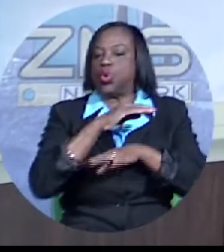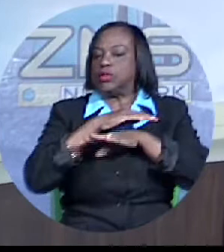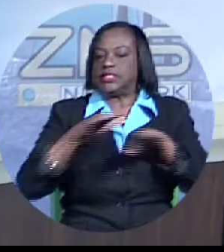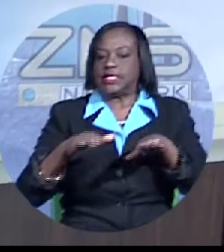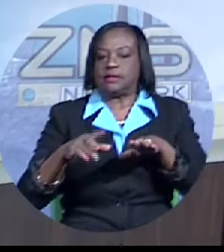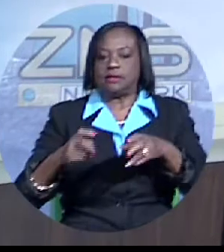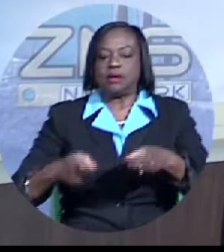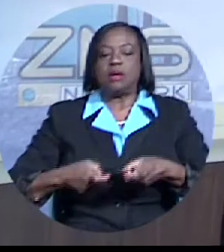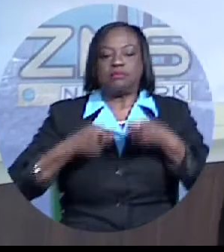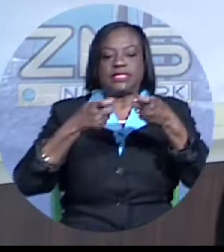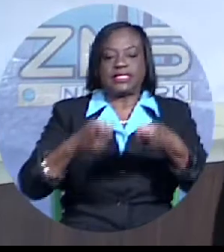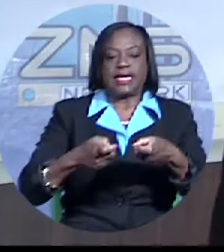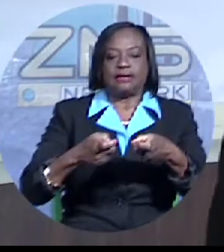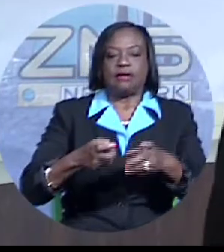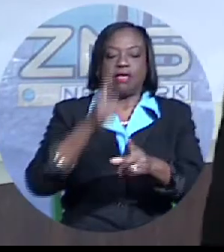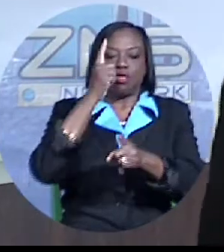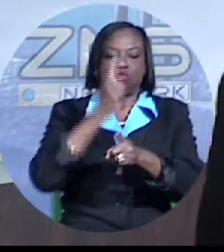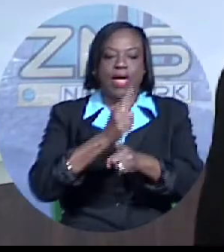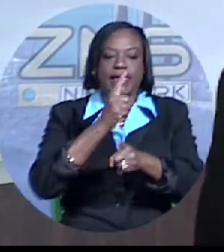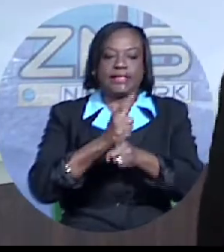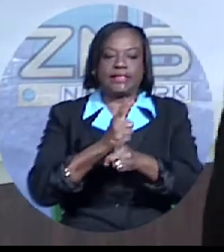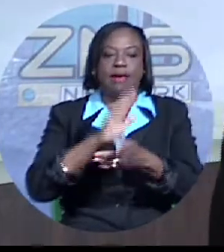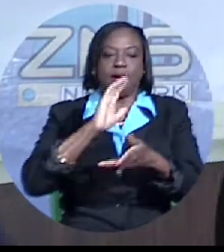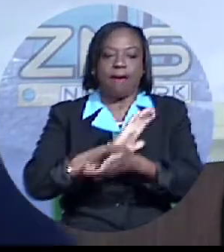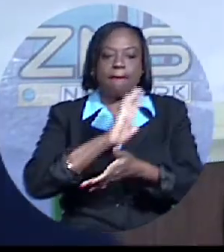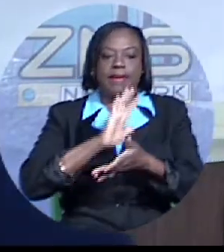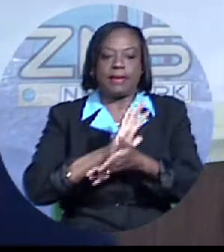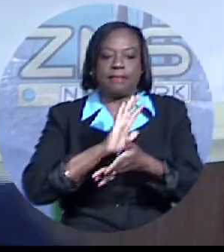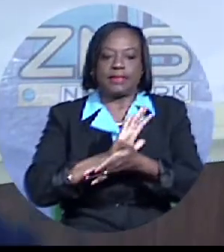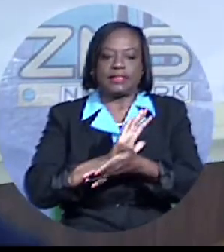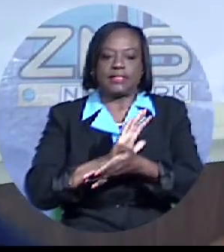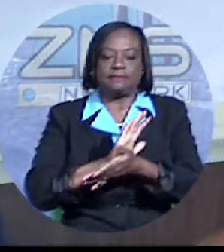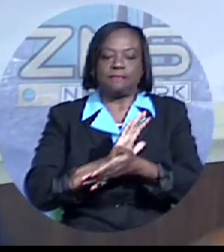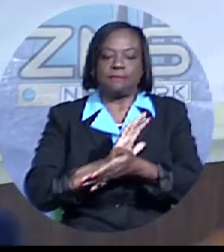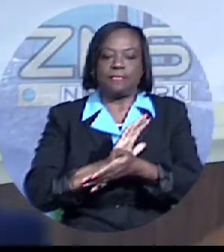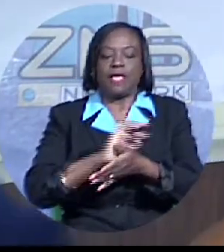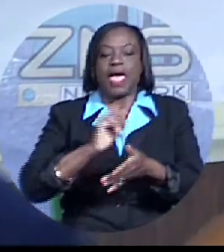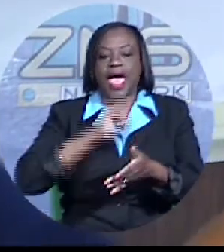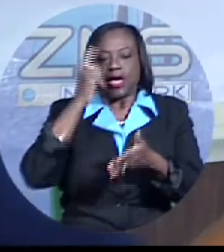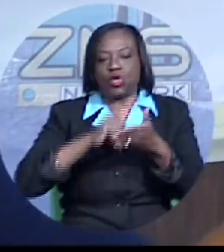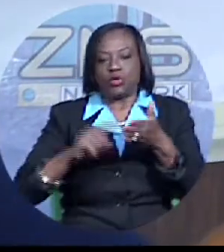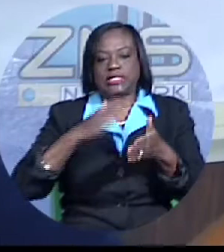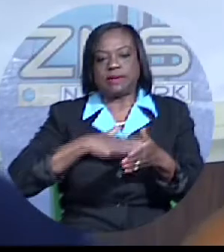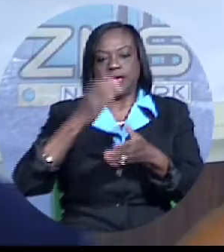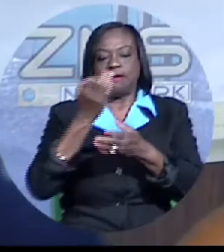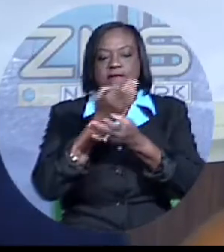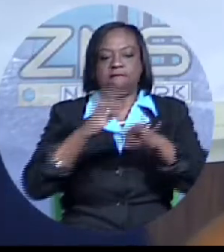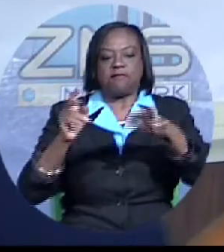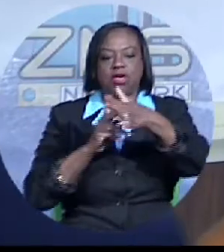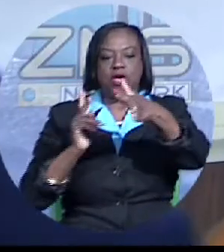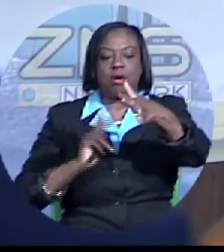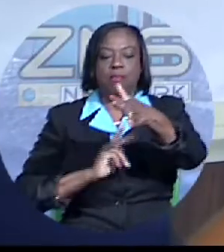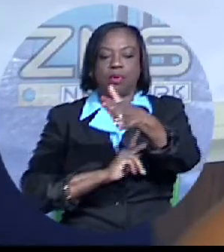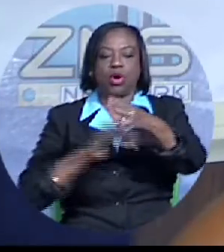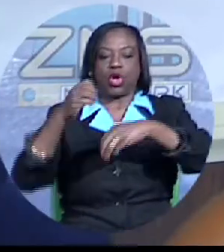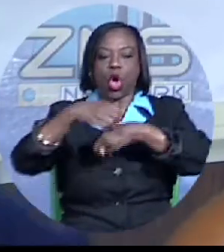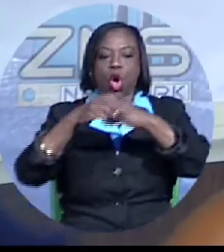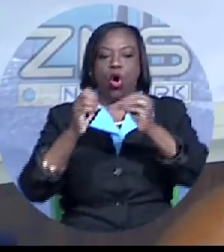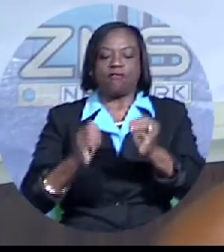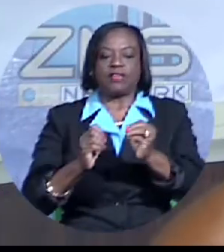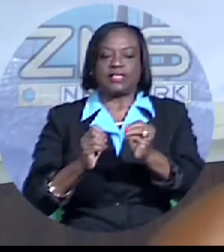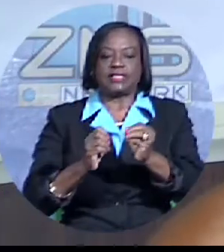correct documentation. I noticed my Freeport office in particular made some announcement yesterday.